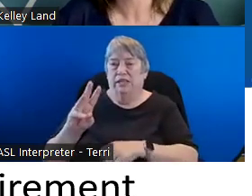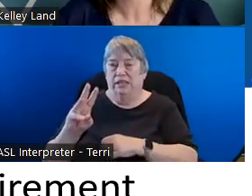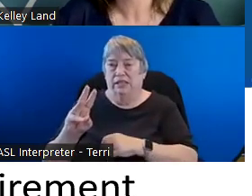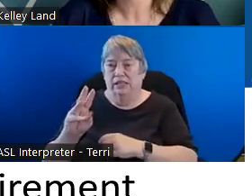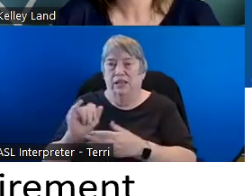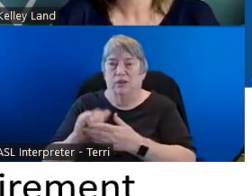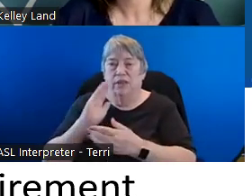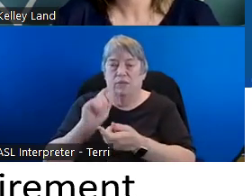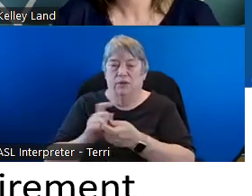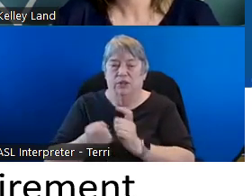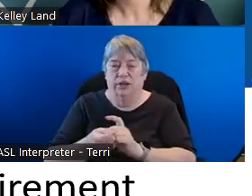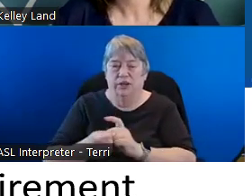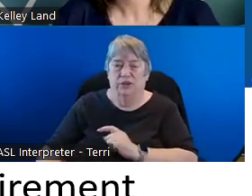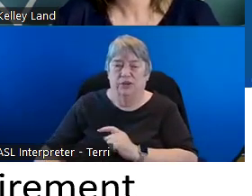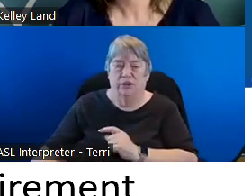2026.